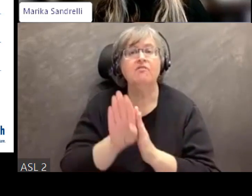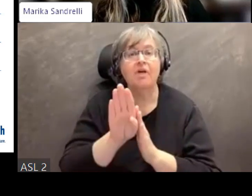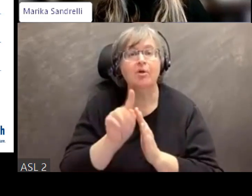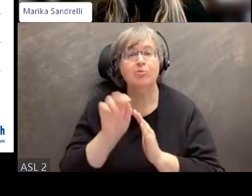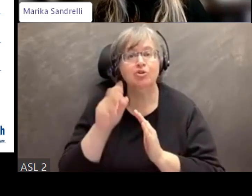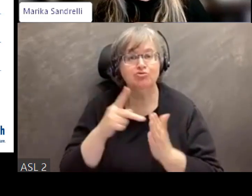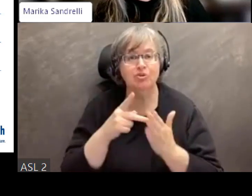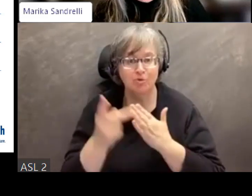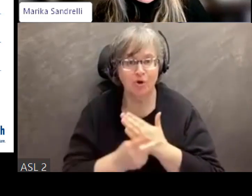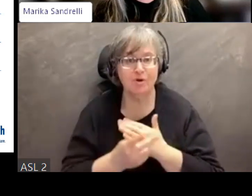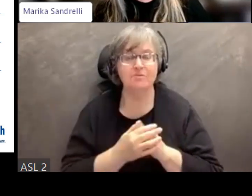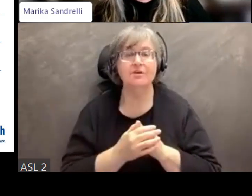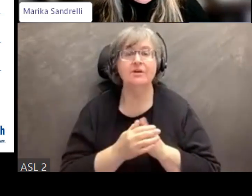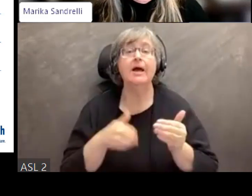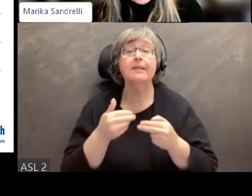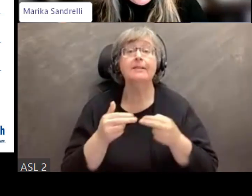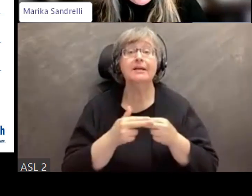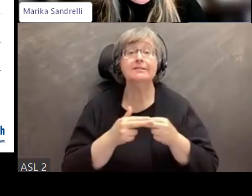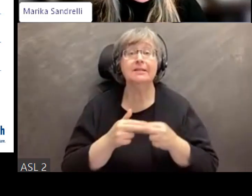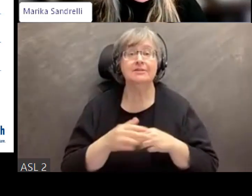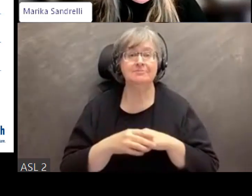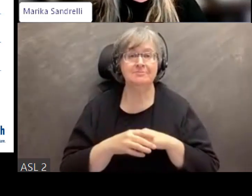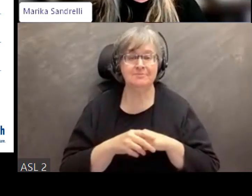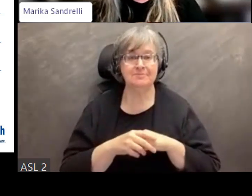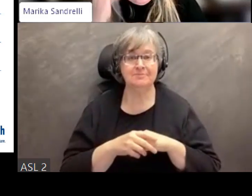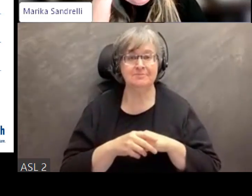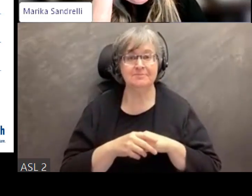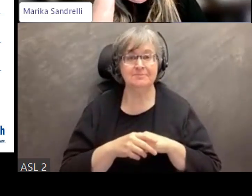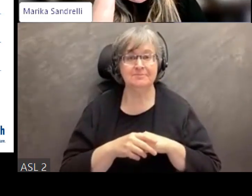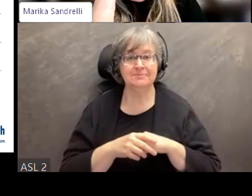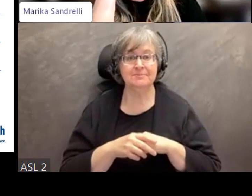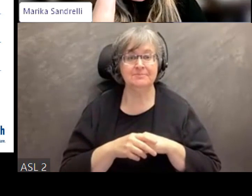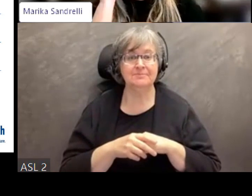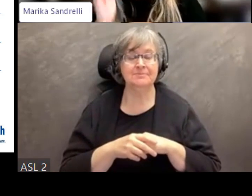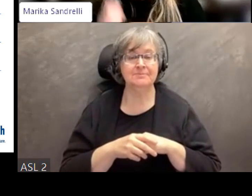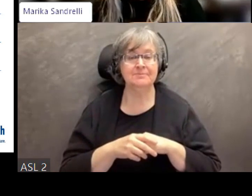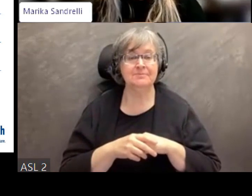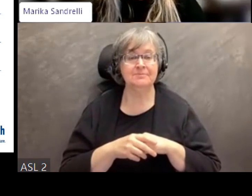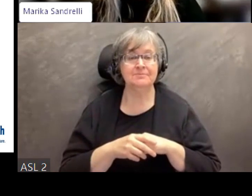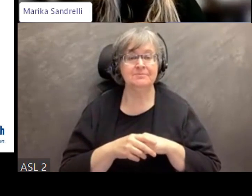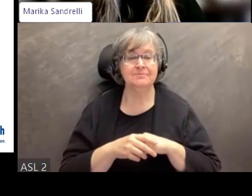and further develop the TRIP program. Next slide.